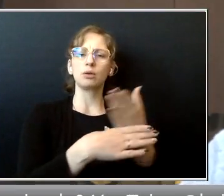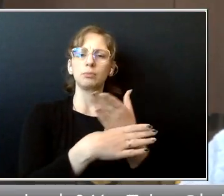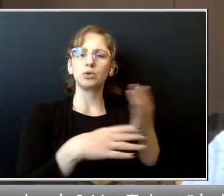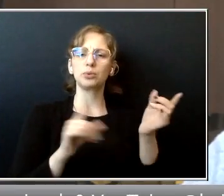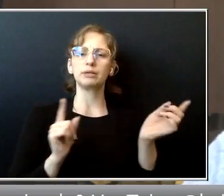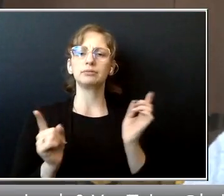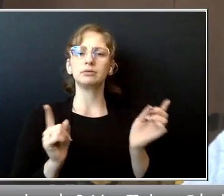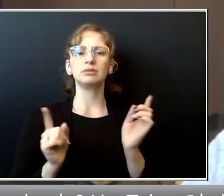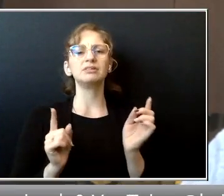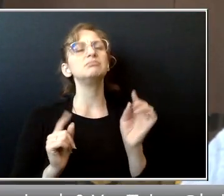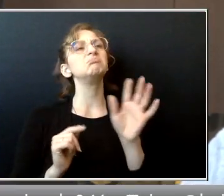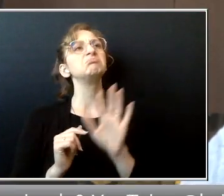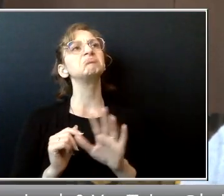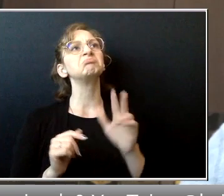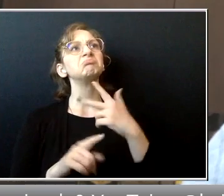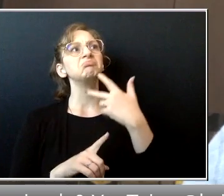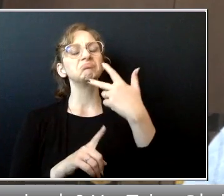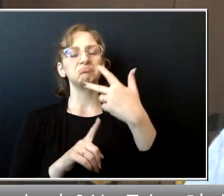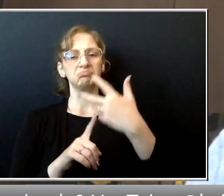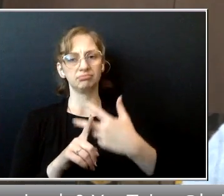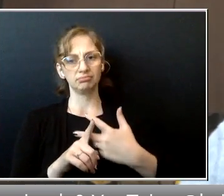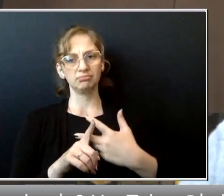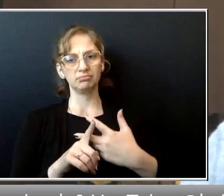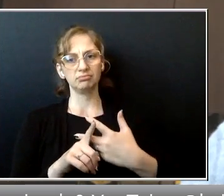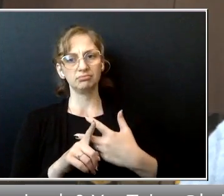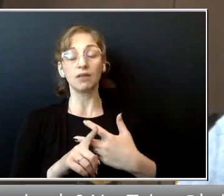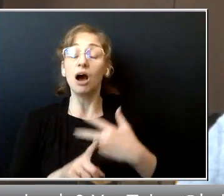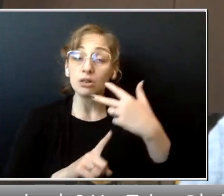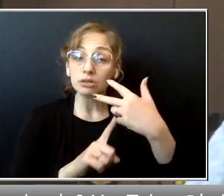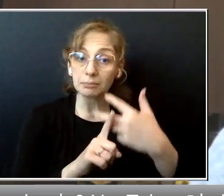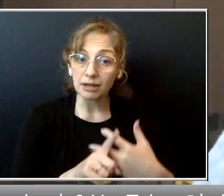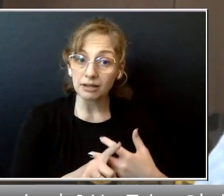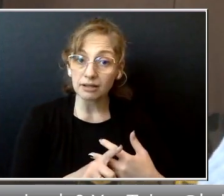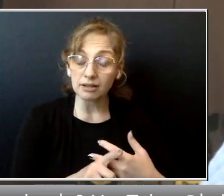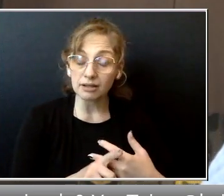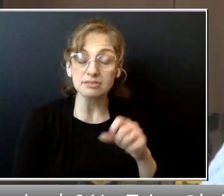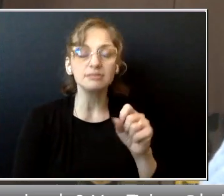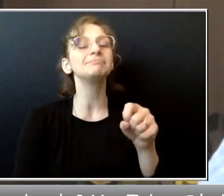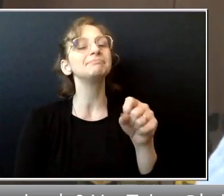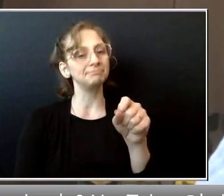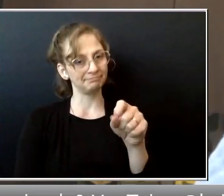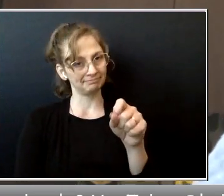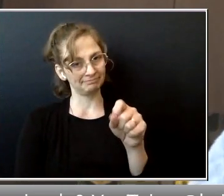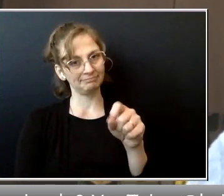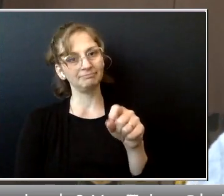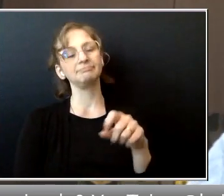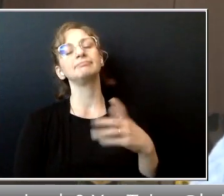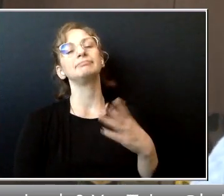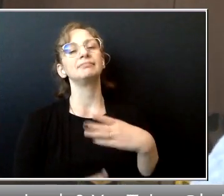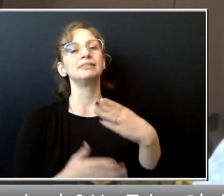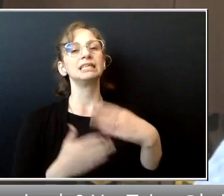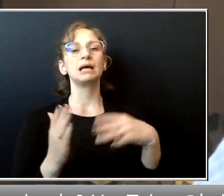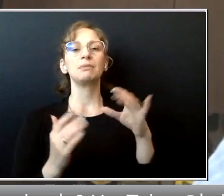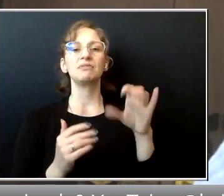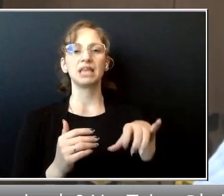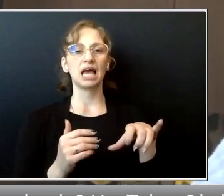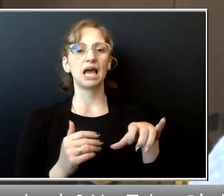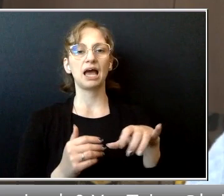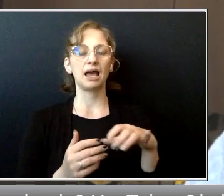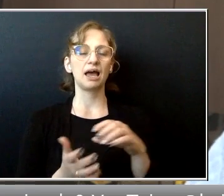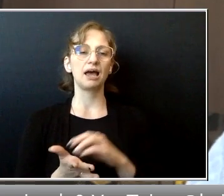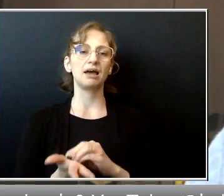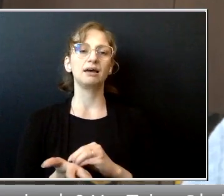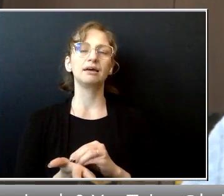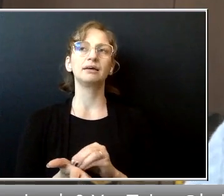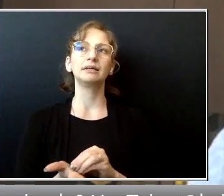That was about 3 months in between there, and so some of that had to deal with just a little bit of what